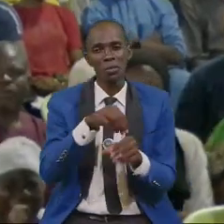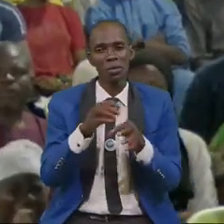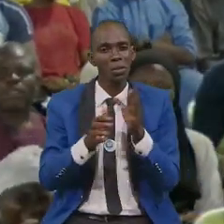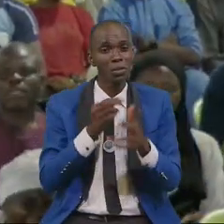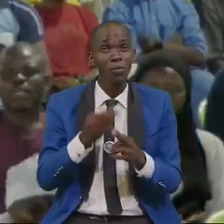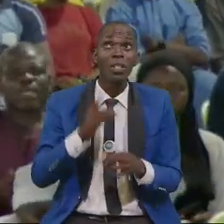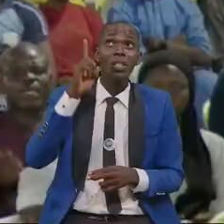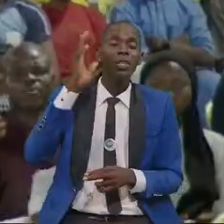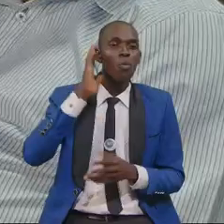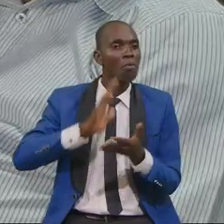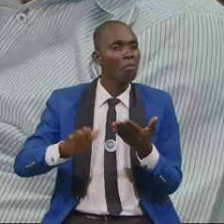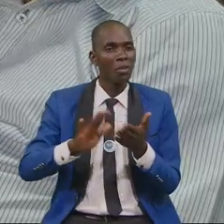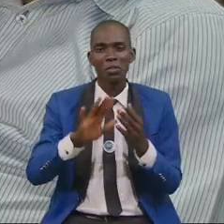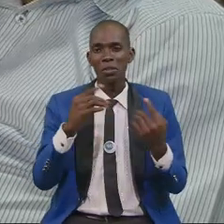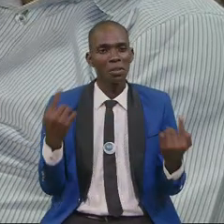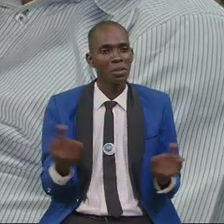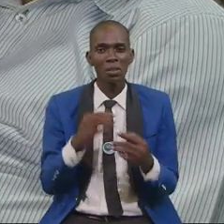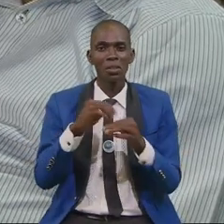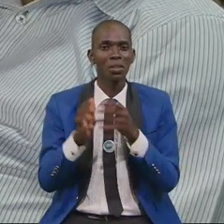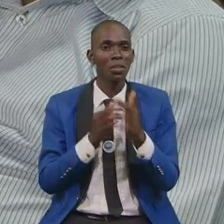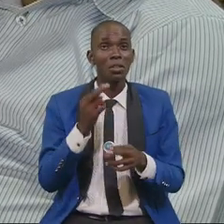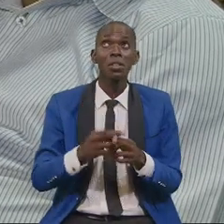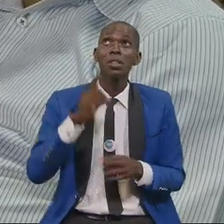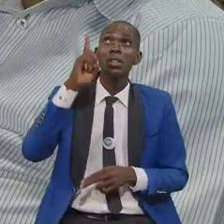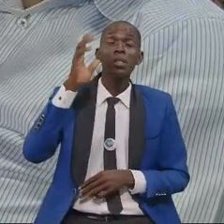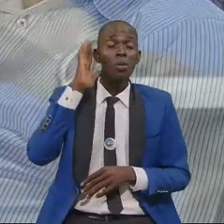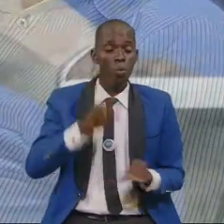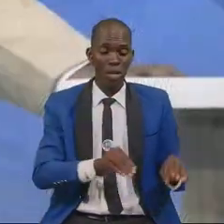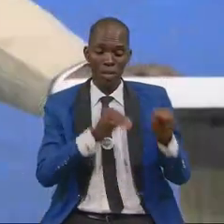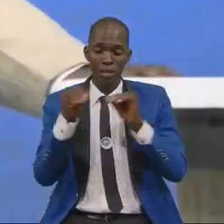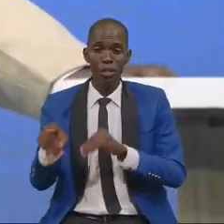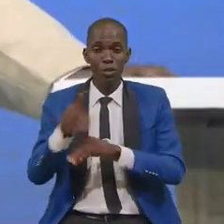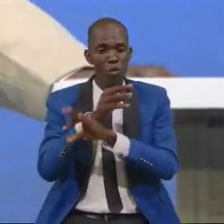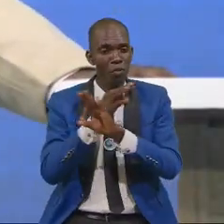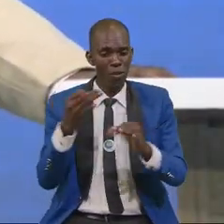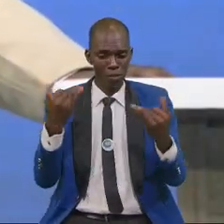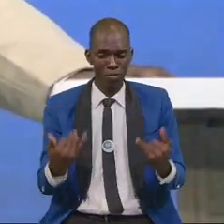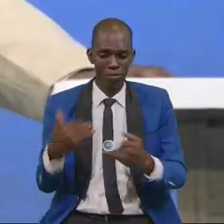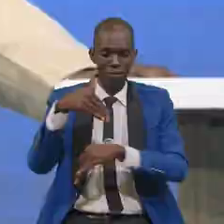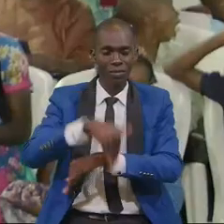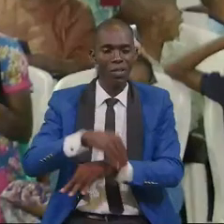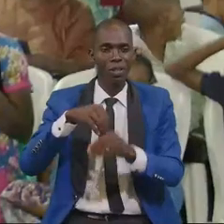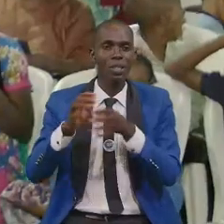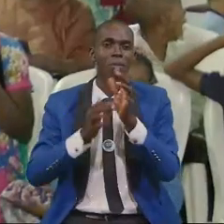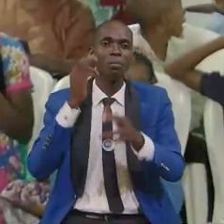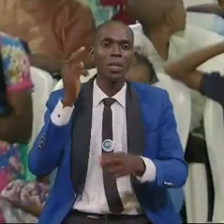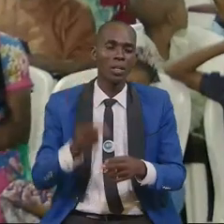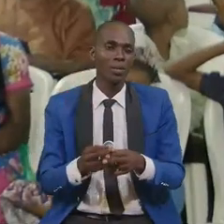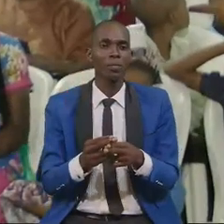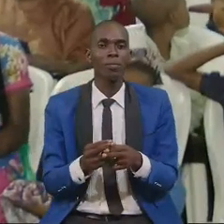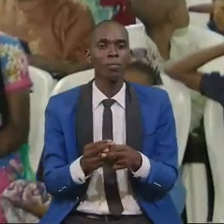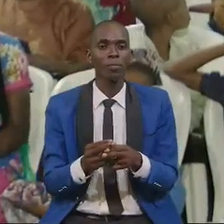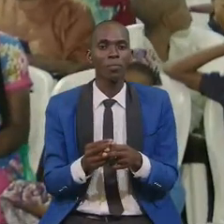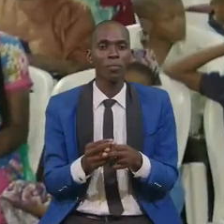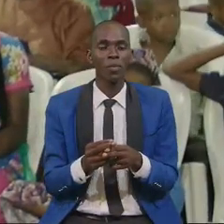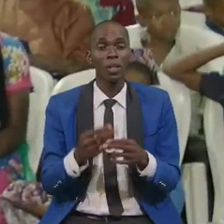your sin. It will set you free tonight in Jesus' name. We're looking at